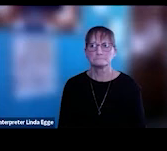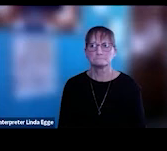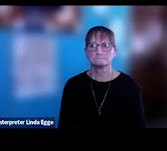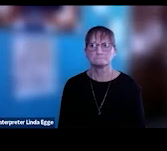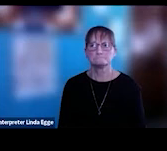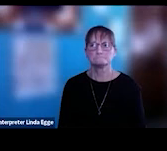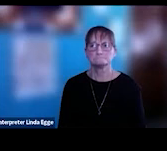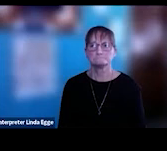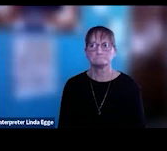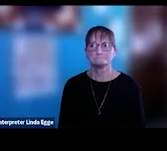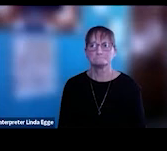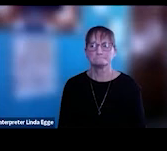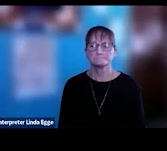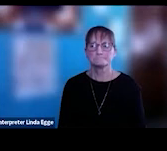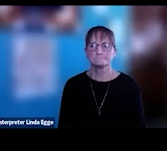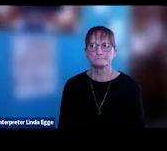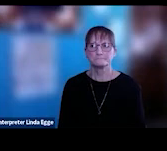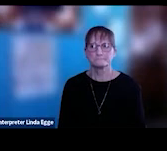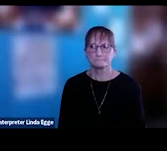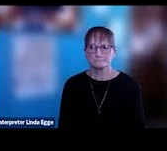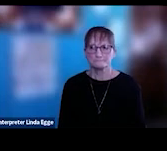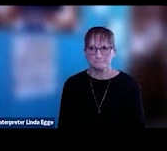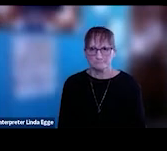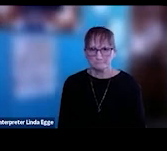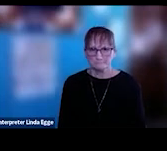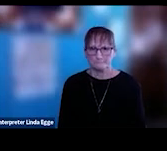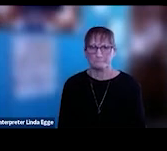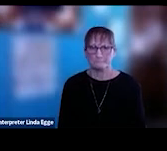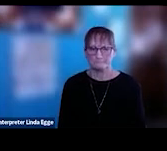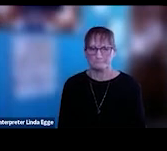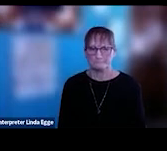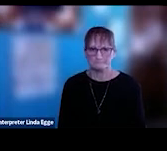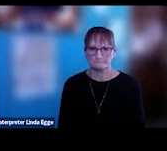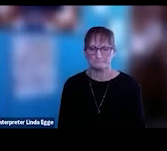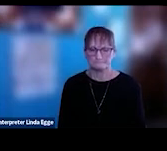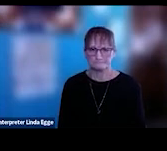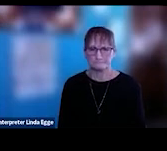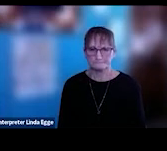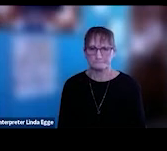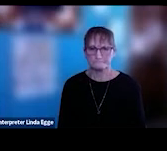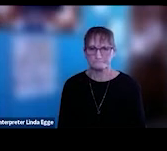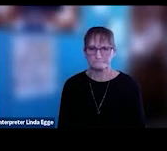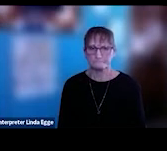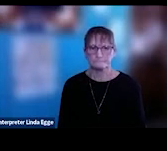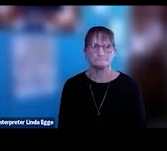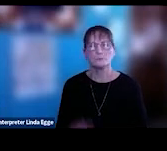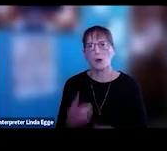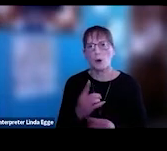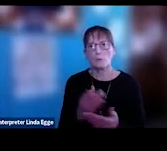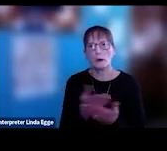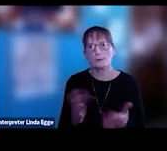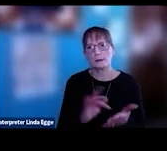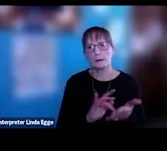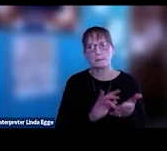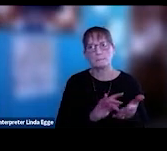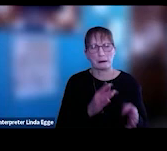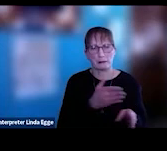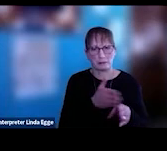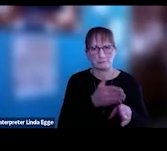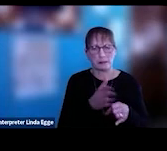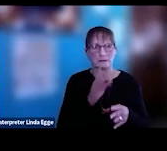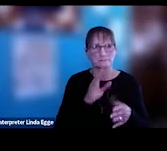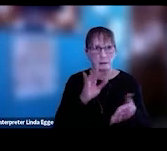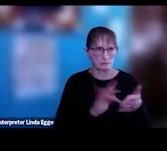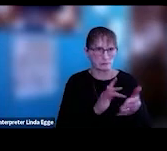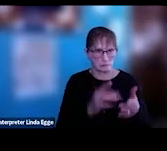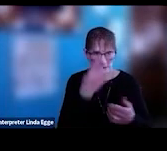I'm one of the things that the medical field has really been